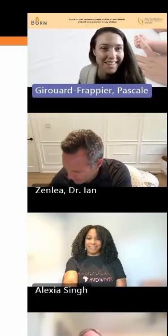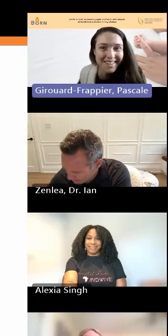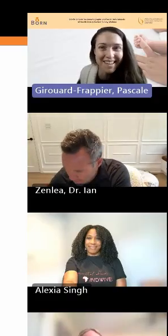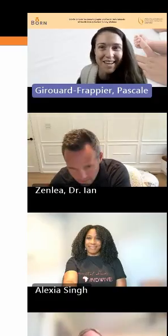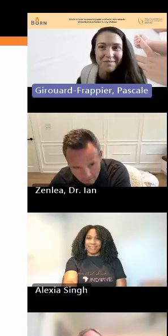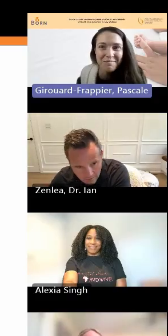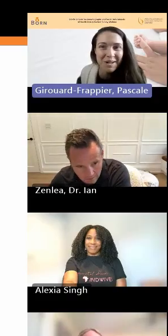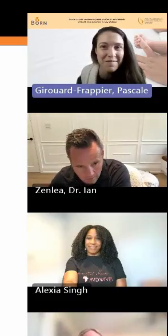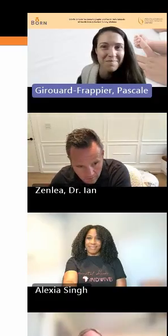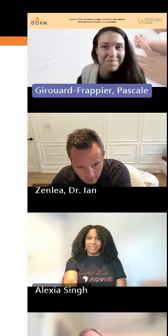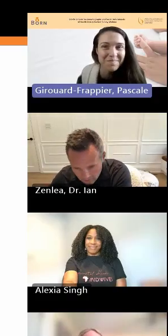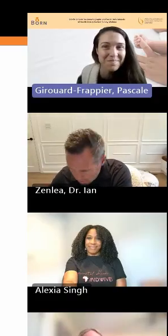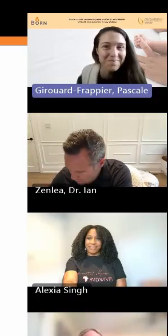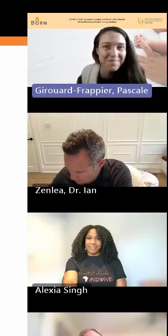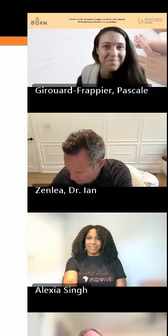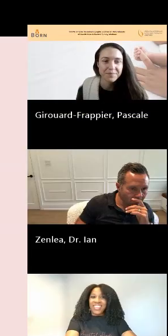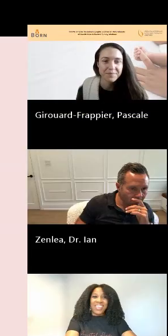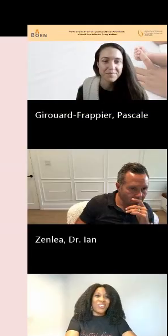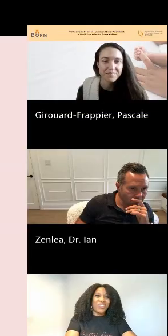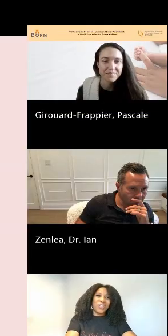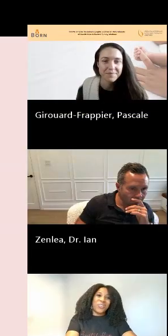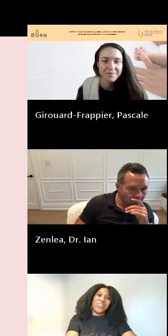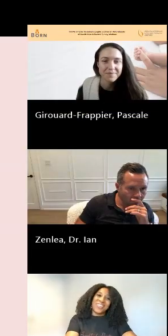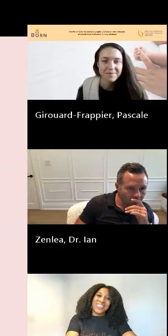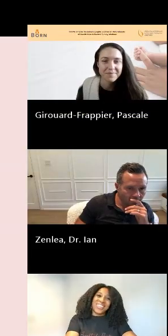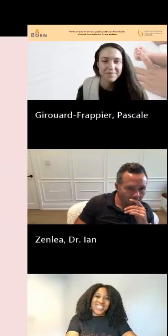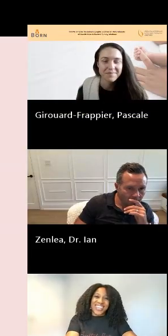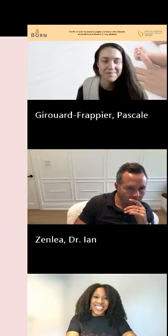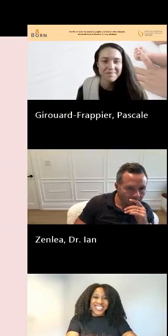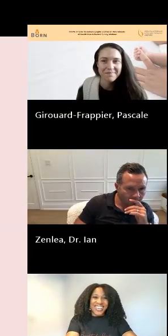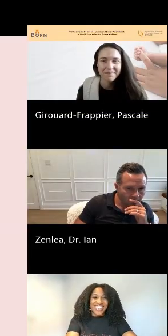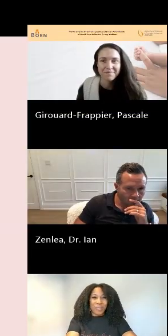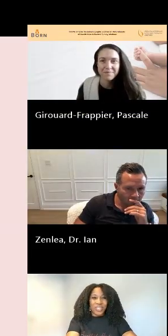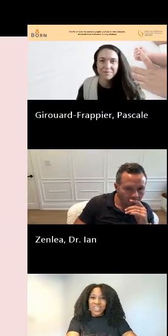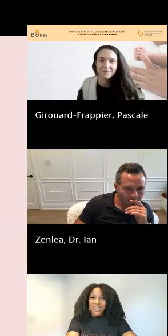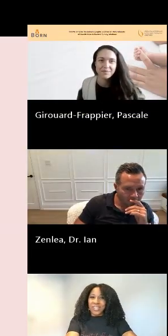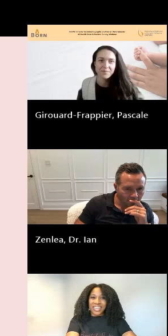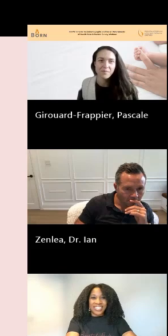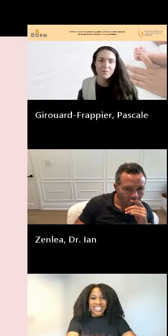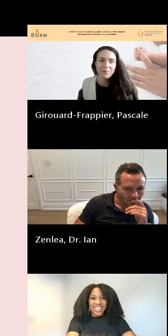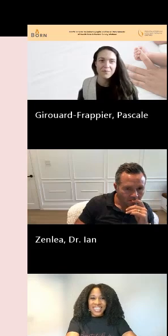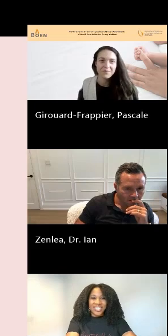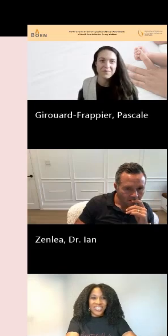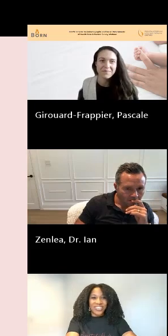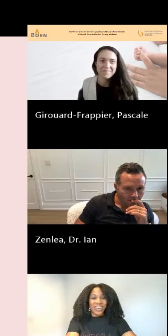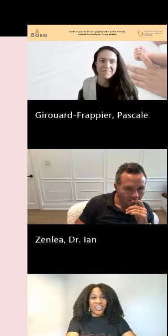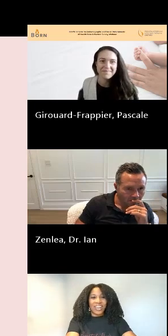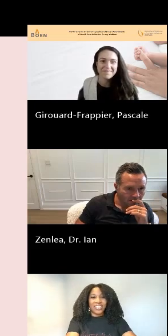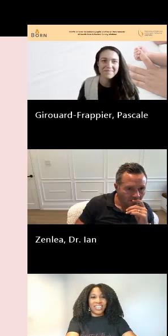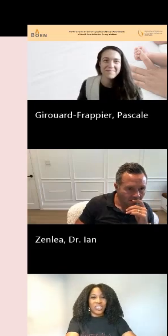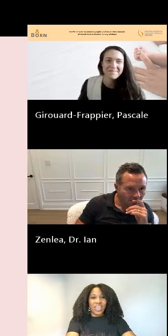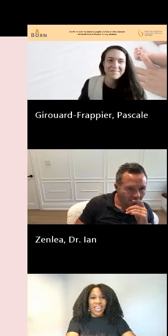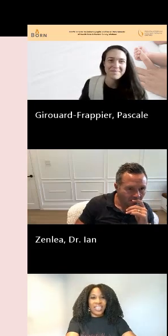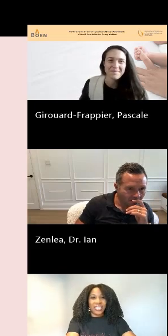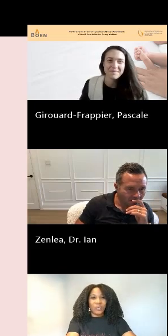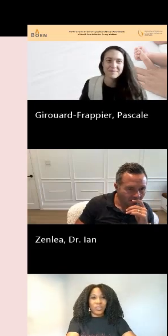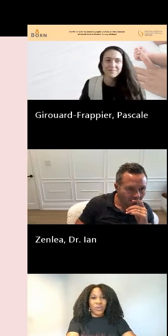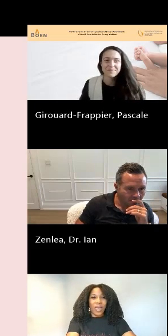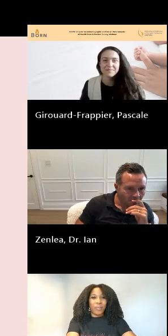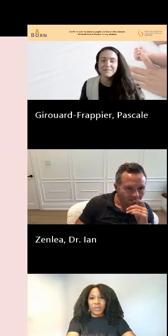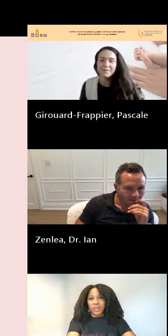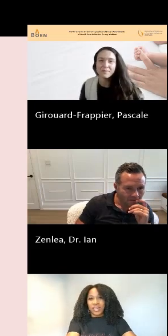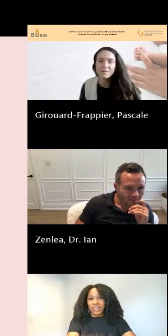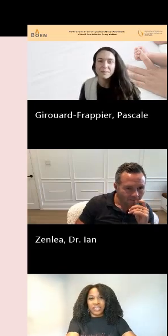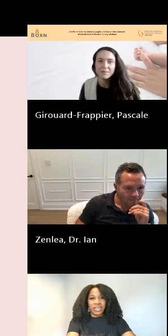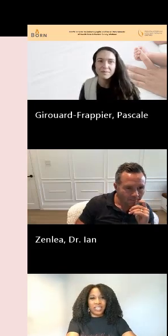here today, and welcome. Thank you so much for the lovely introduction. As mentioned, I'm Alexia Singh, Clinical Director at Ancestral Hands, and we're